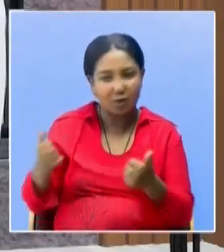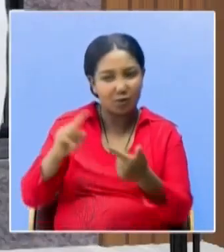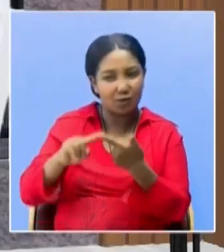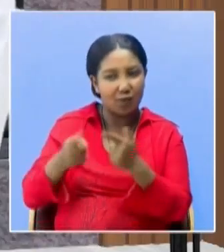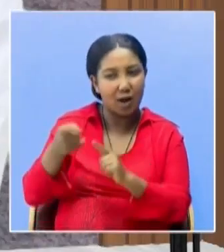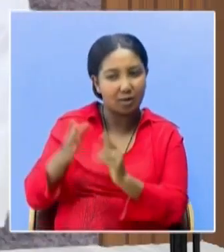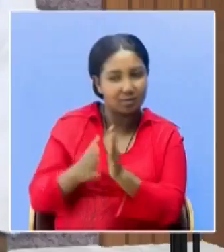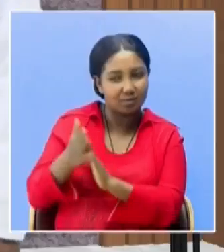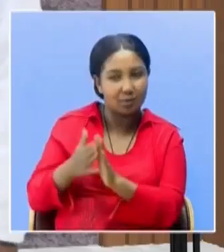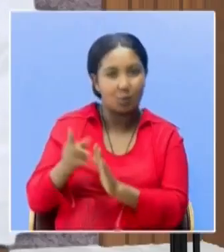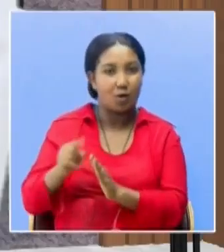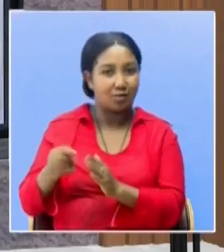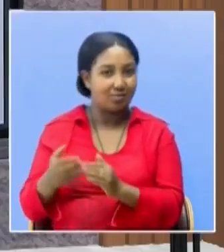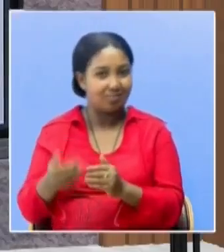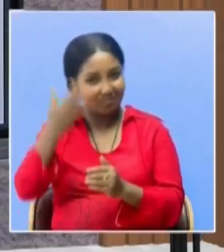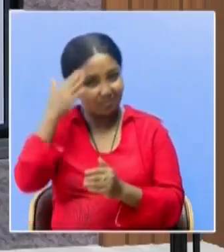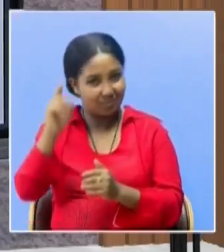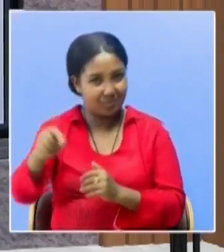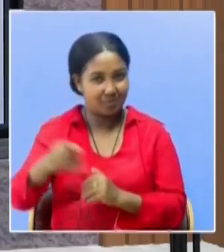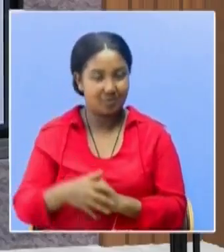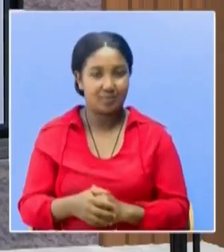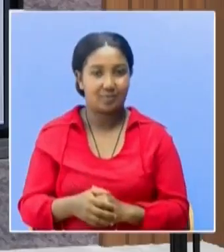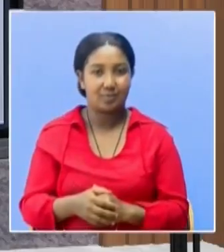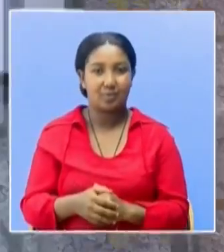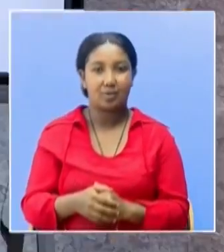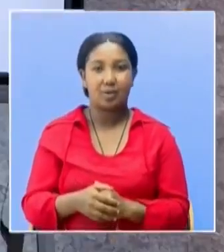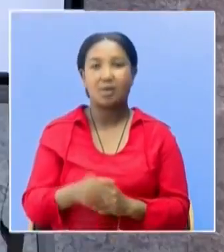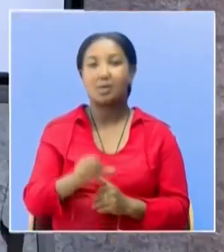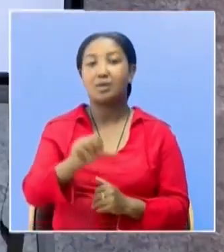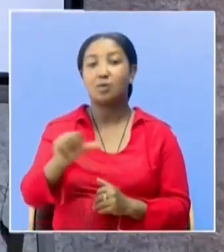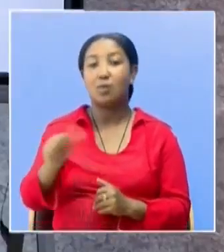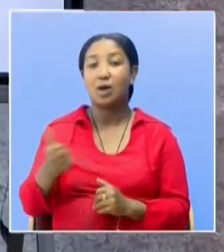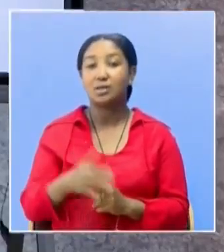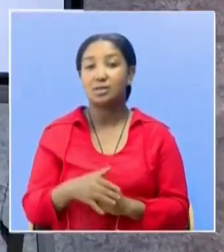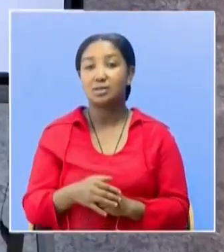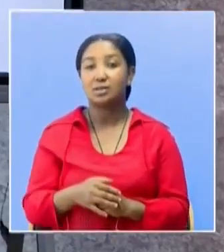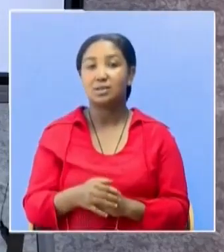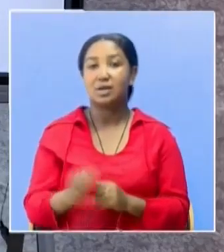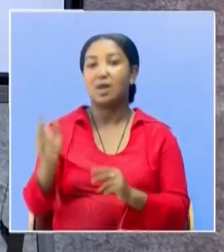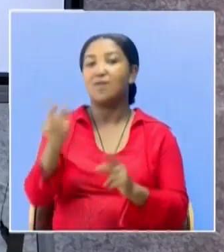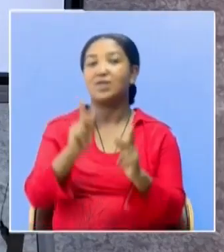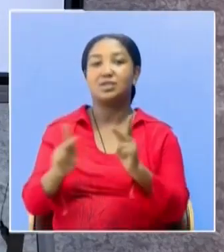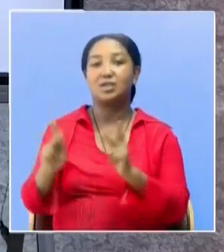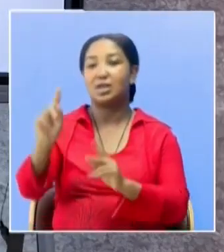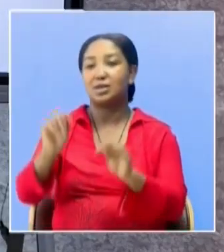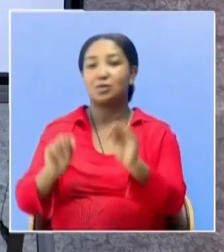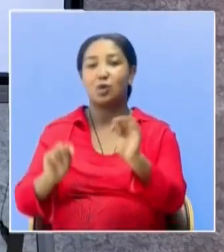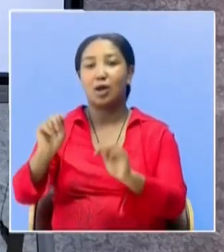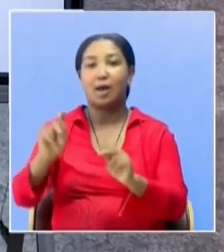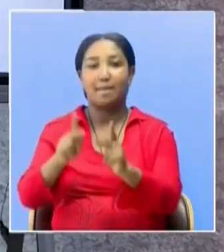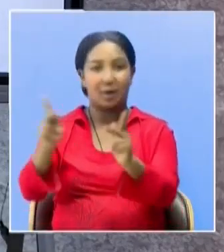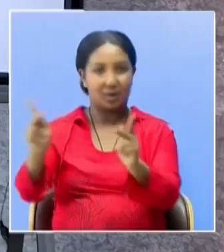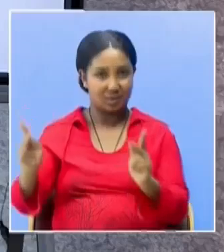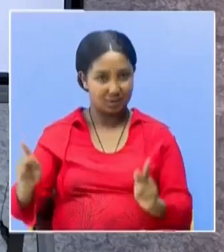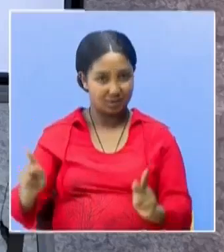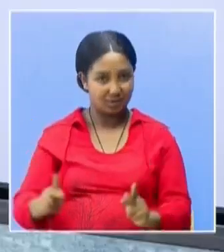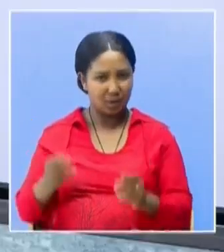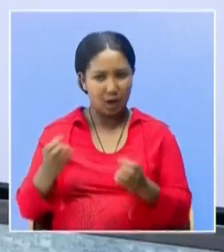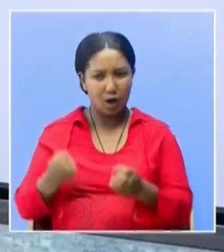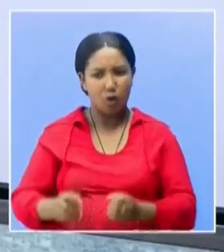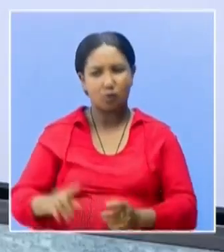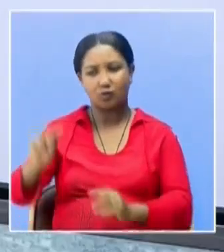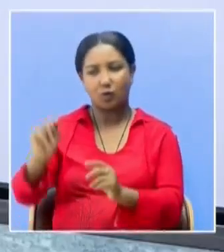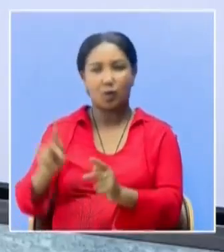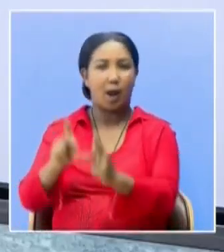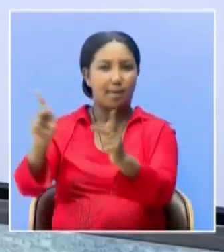friend's interest is very important. The other one that is visiting historical places. Yeah, there are a lot of